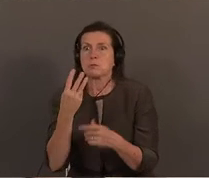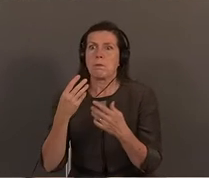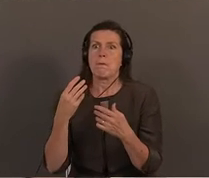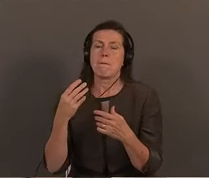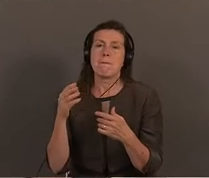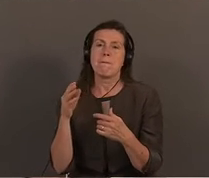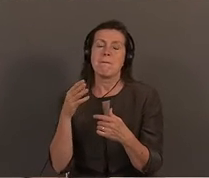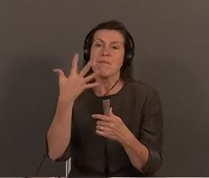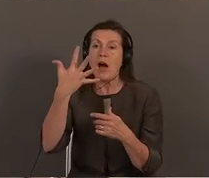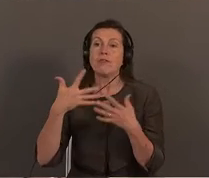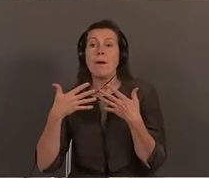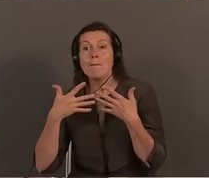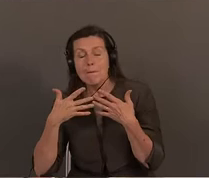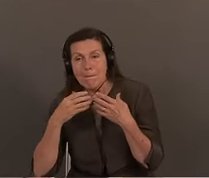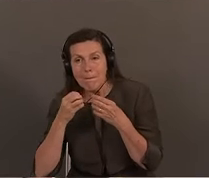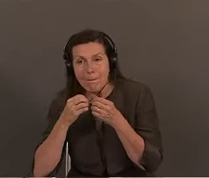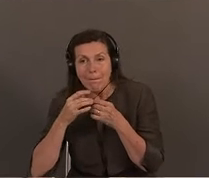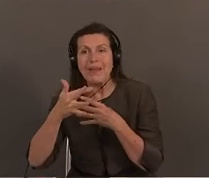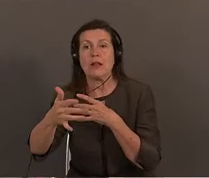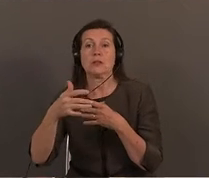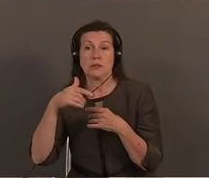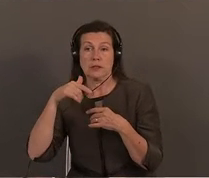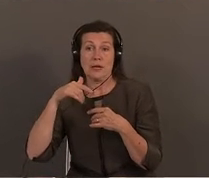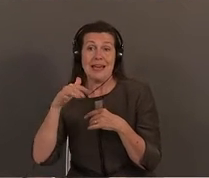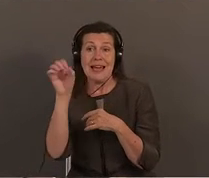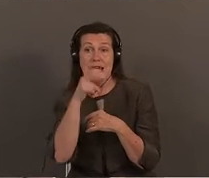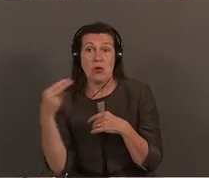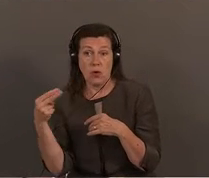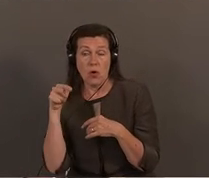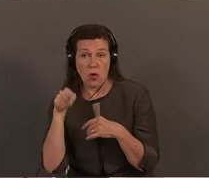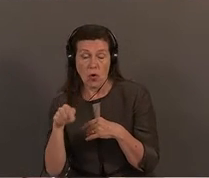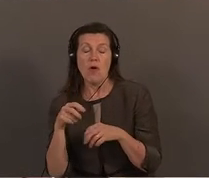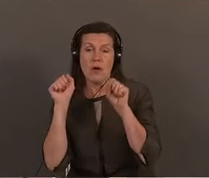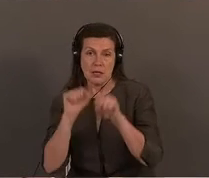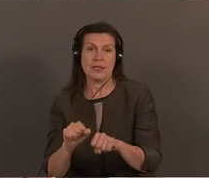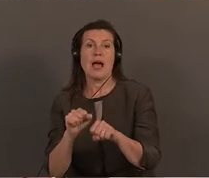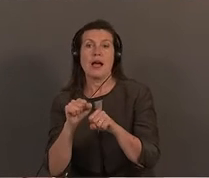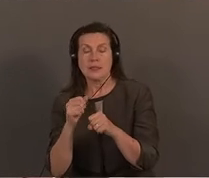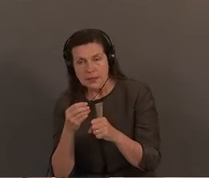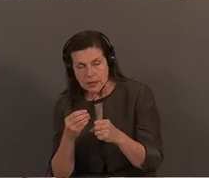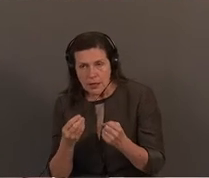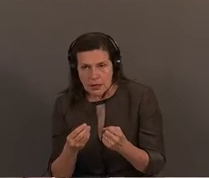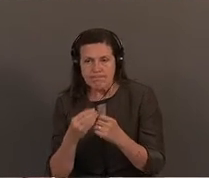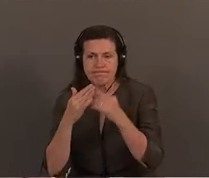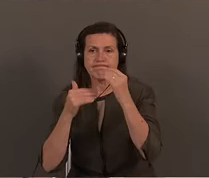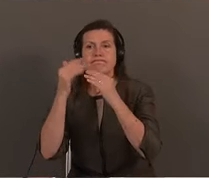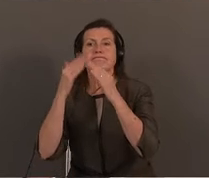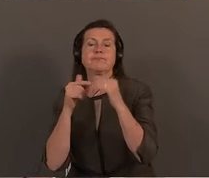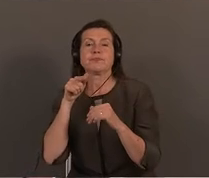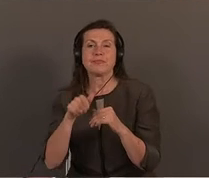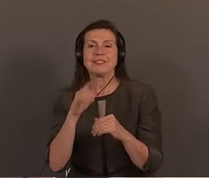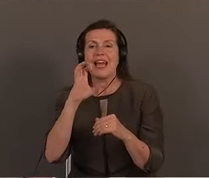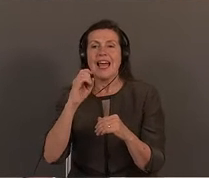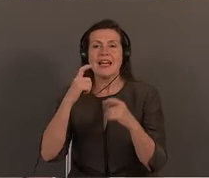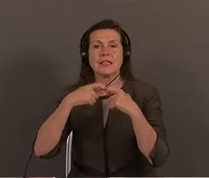even 5 billion euros to build up new exascale computer,